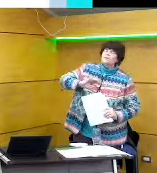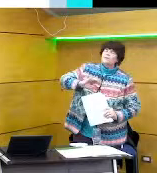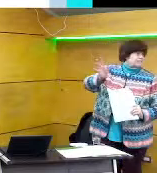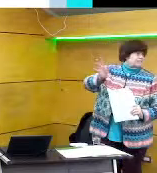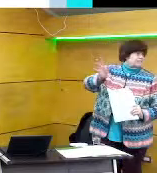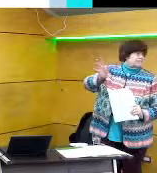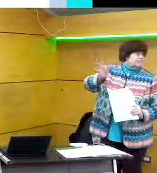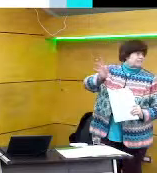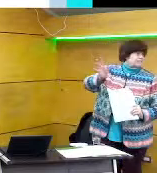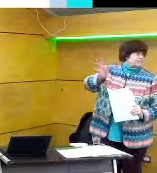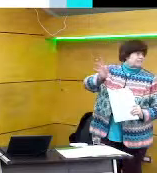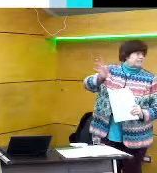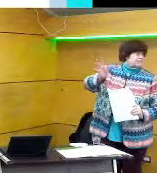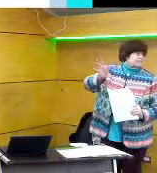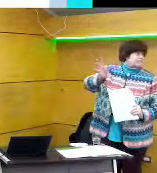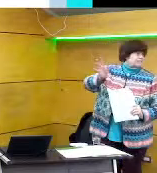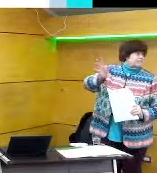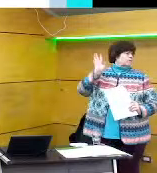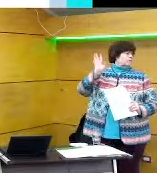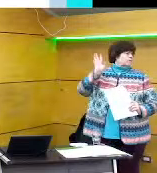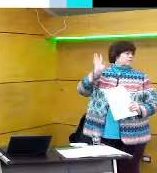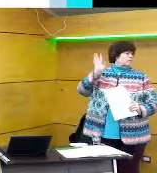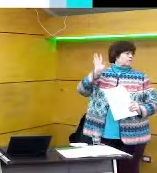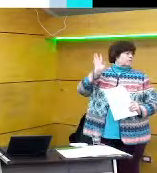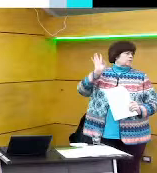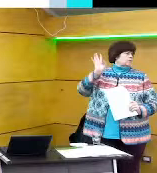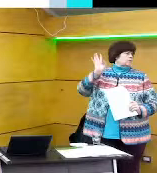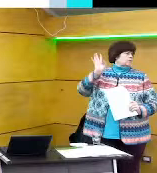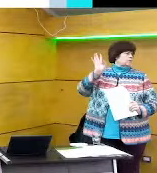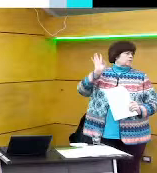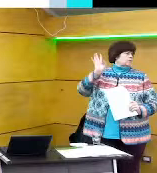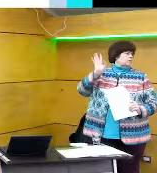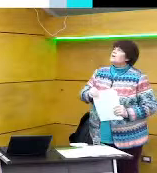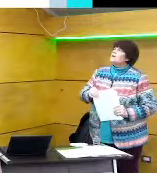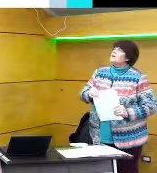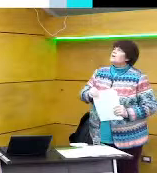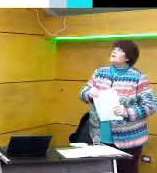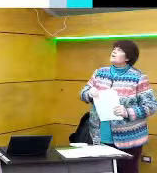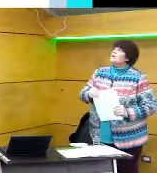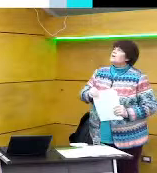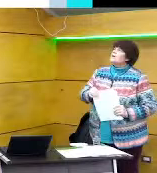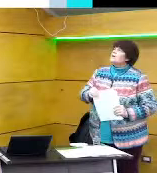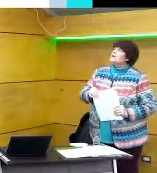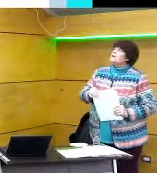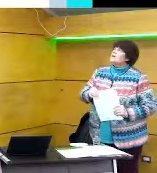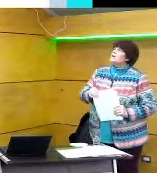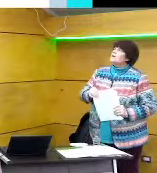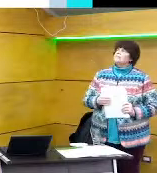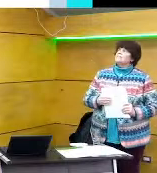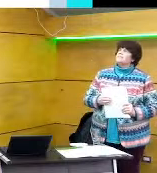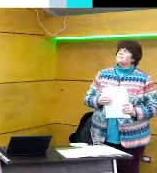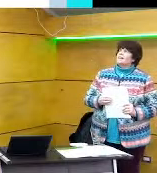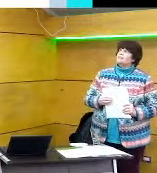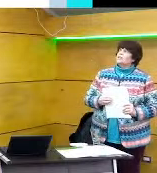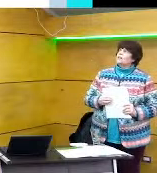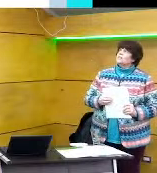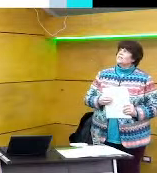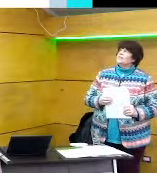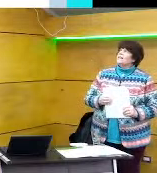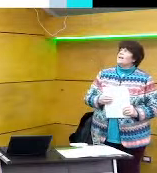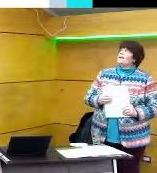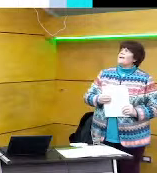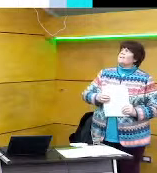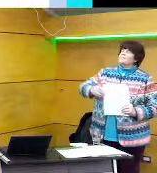You do the same process whether it's a dialogue or a poem. So you take the